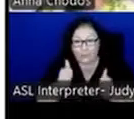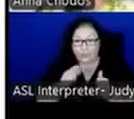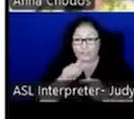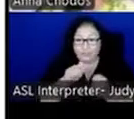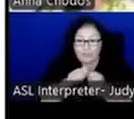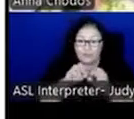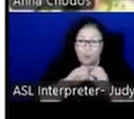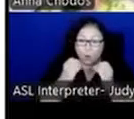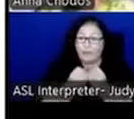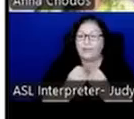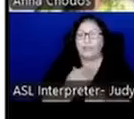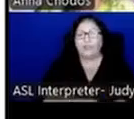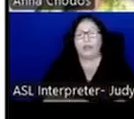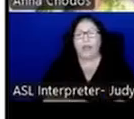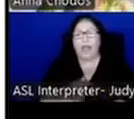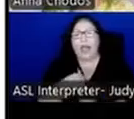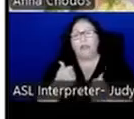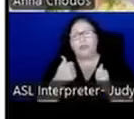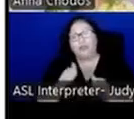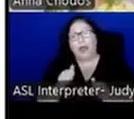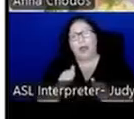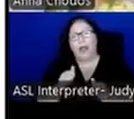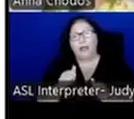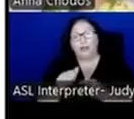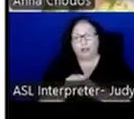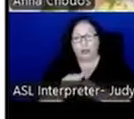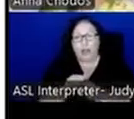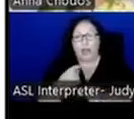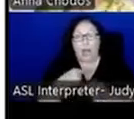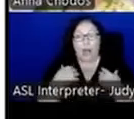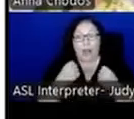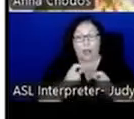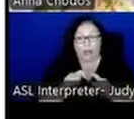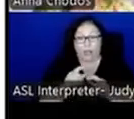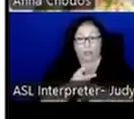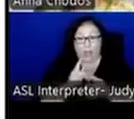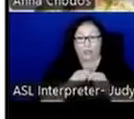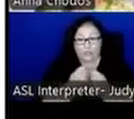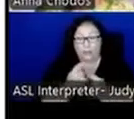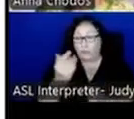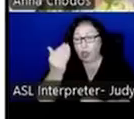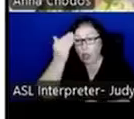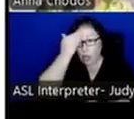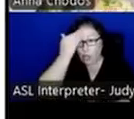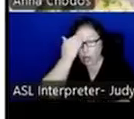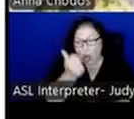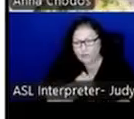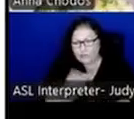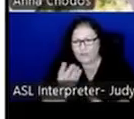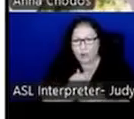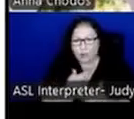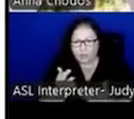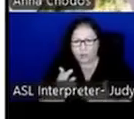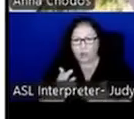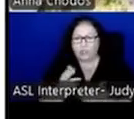train our healthcare teams is, like, know a handful of resources in all these key areas so that you can tailor a little